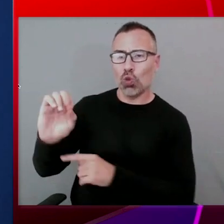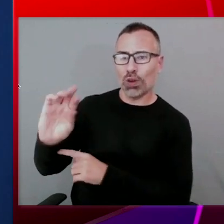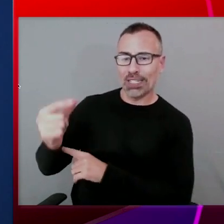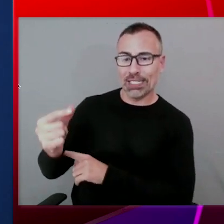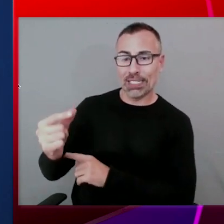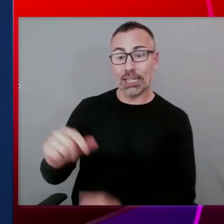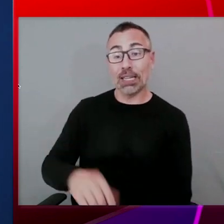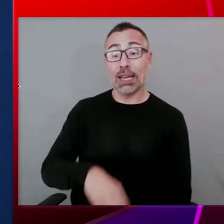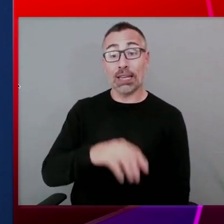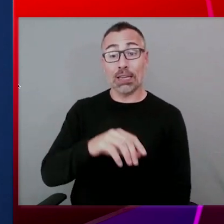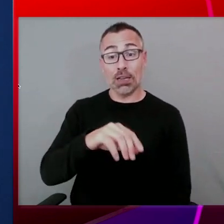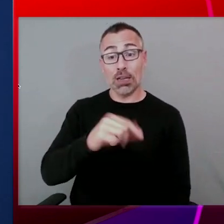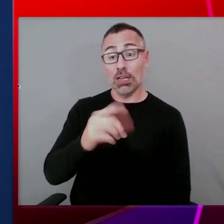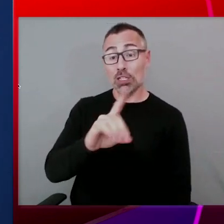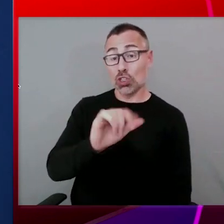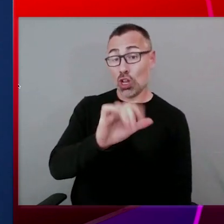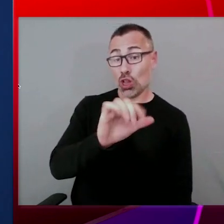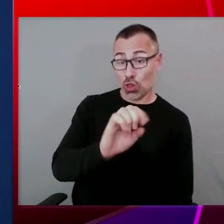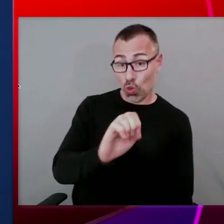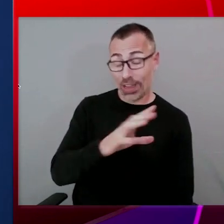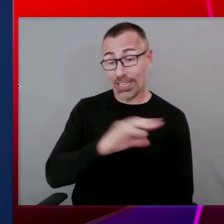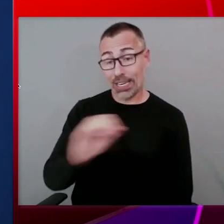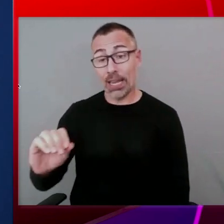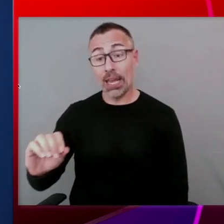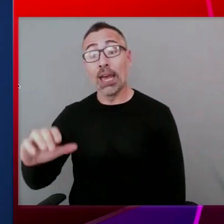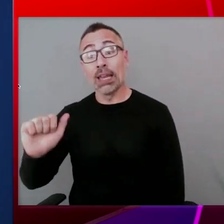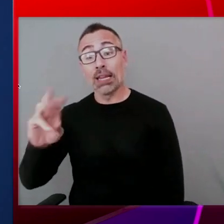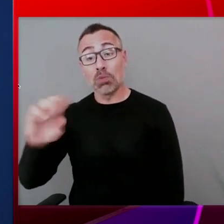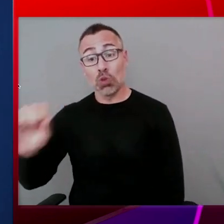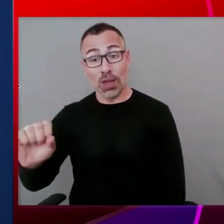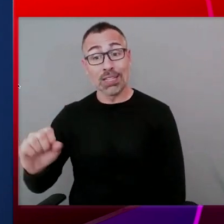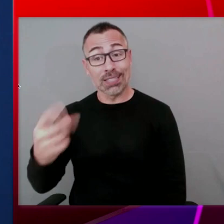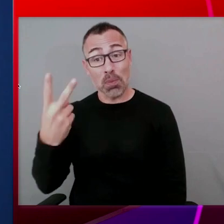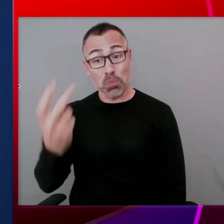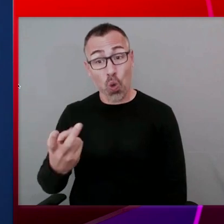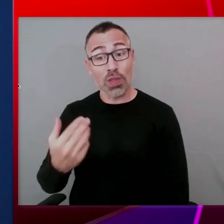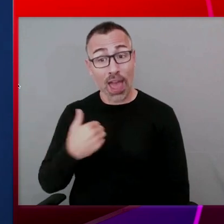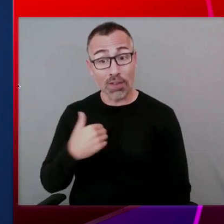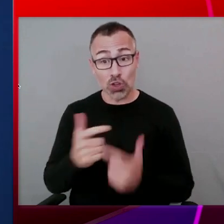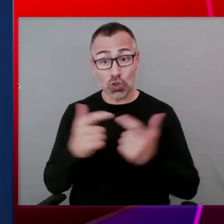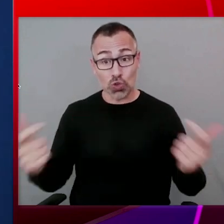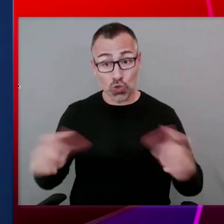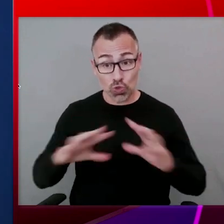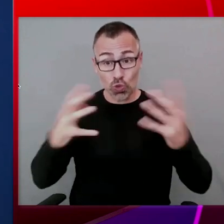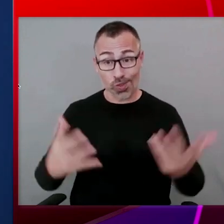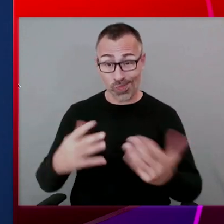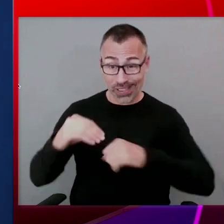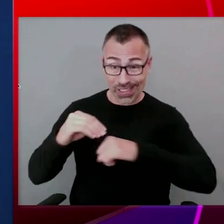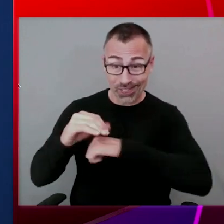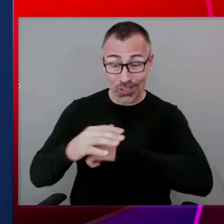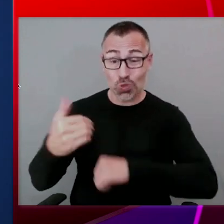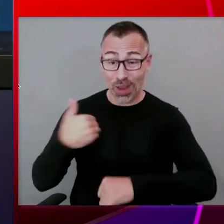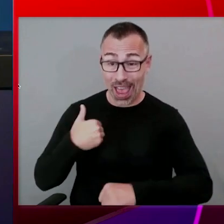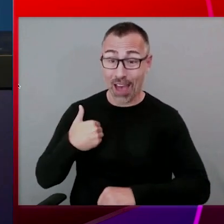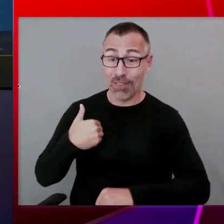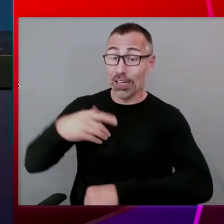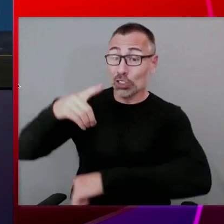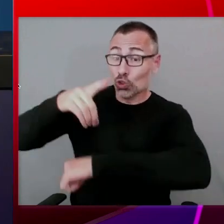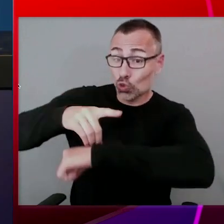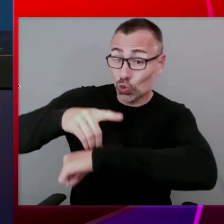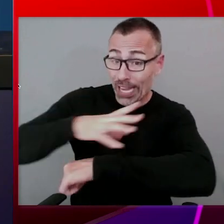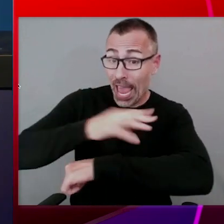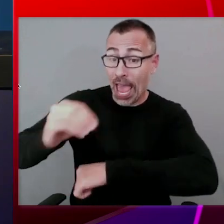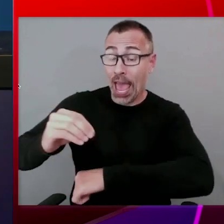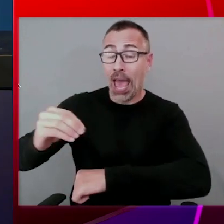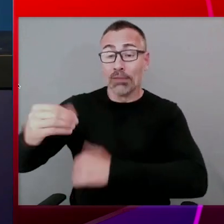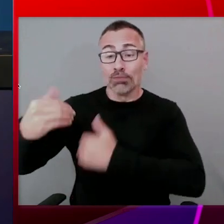largest organizations with such global influence, we have both a duty and the opportunity to do that. Yeah. I love it. And Donovan, I guess